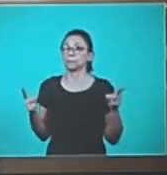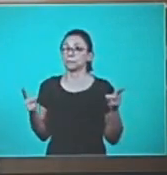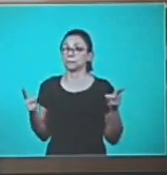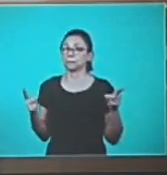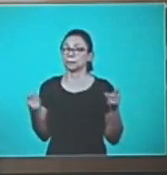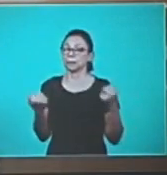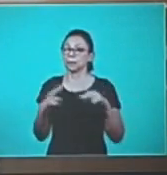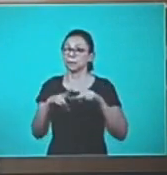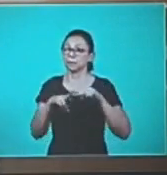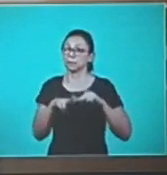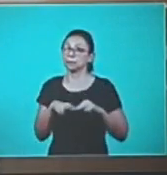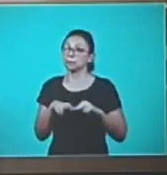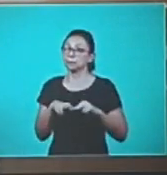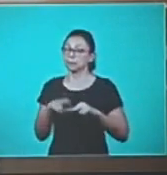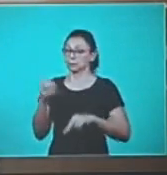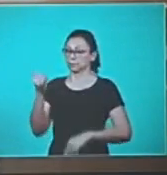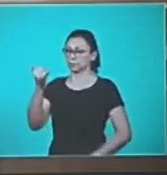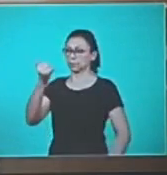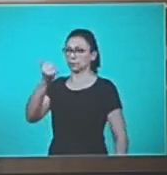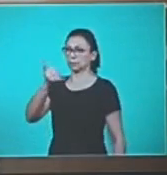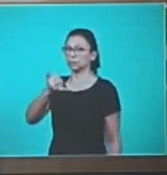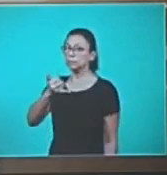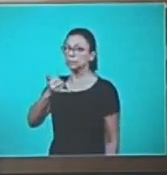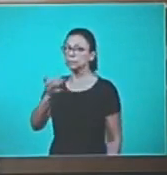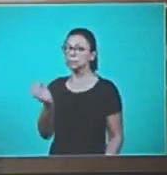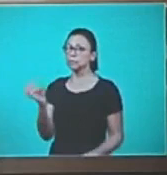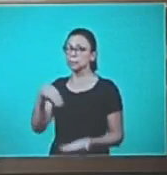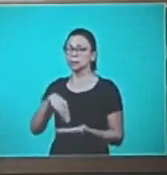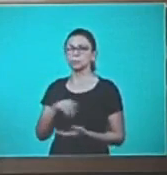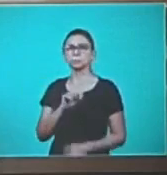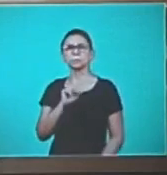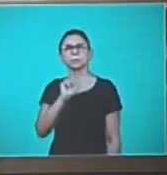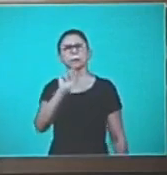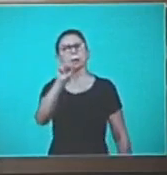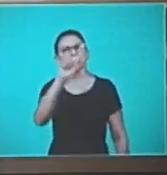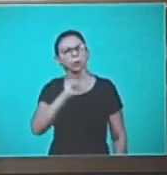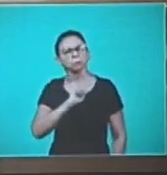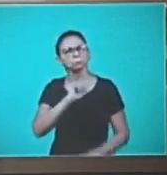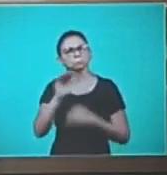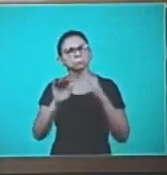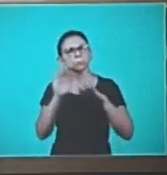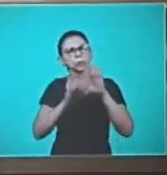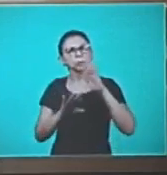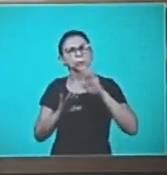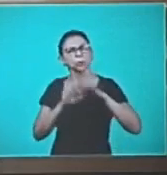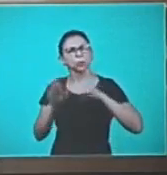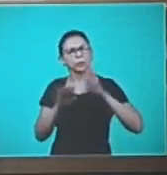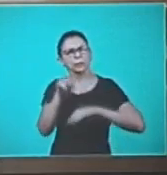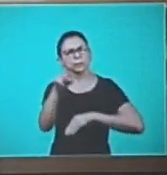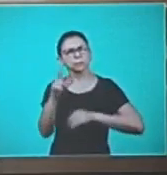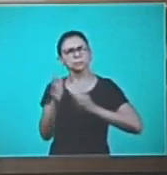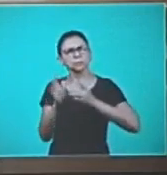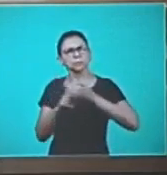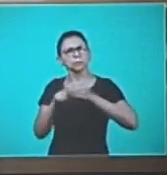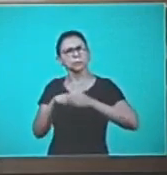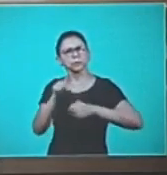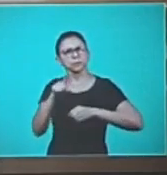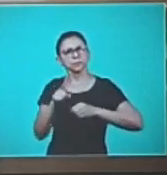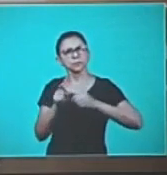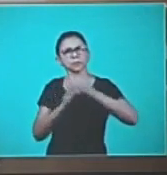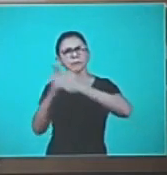the way in which you need to say this, it's not saying, oh, Jesus is coming. No, be careful. We are not going to go to